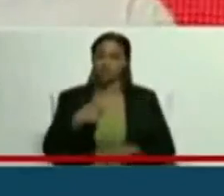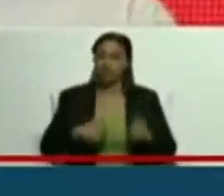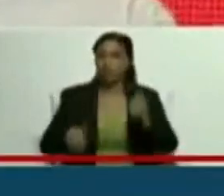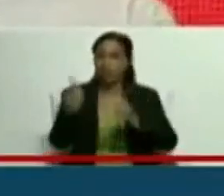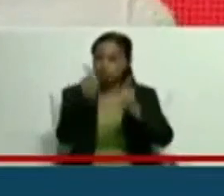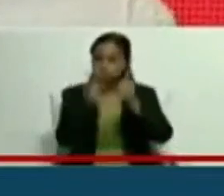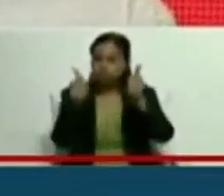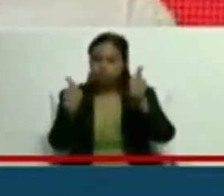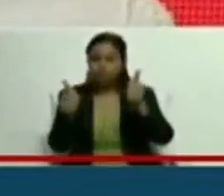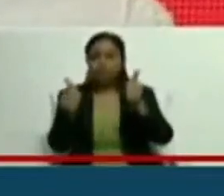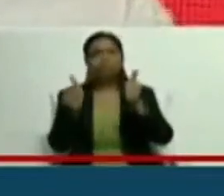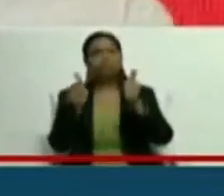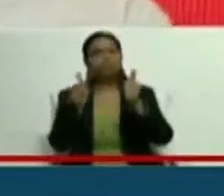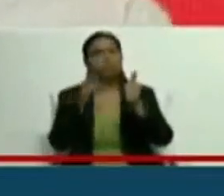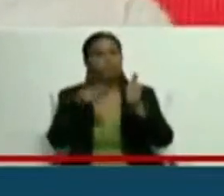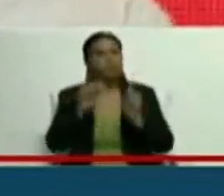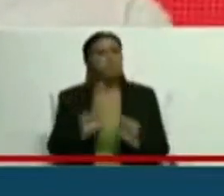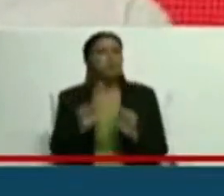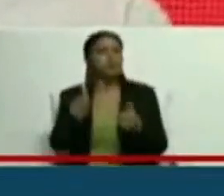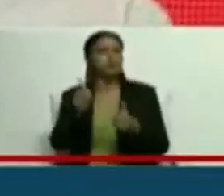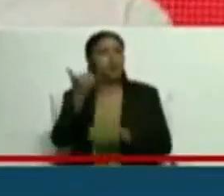joining this initiative,